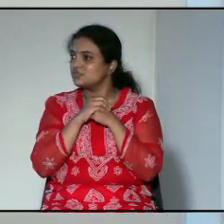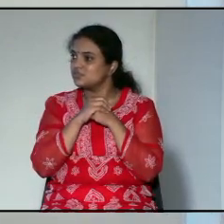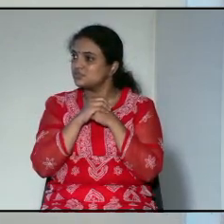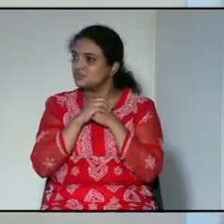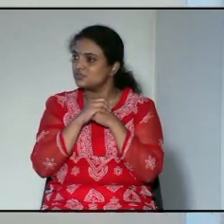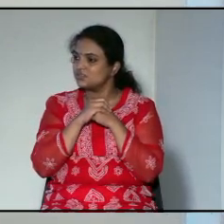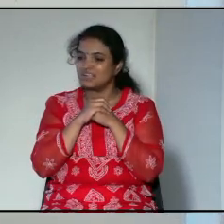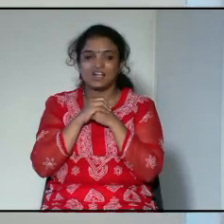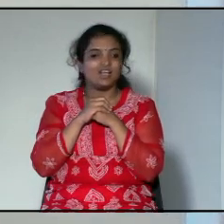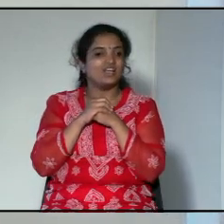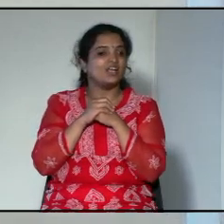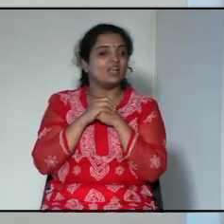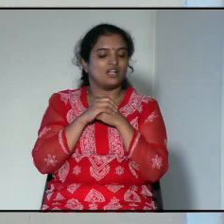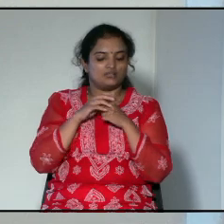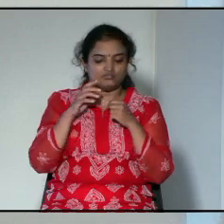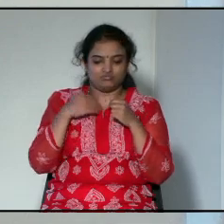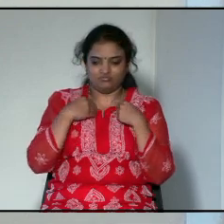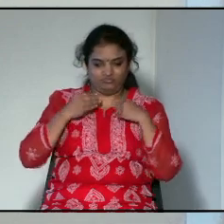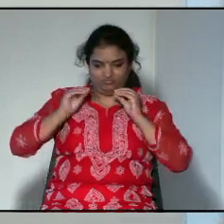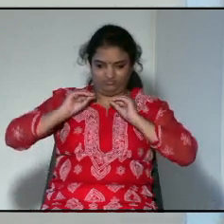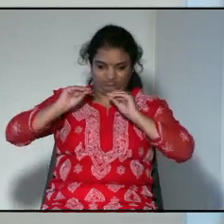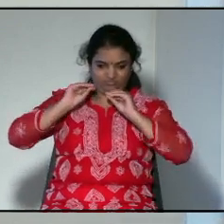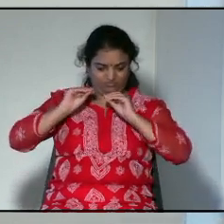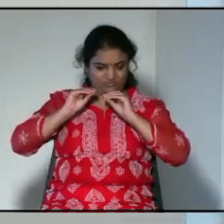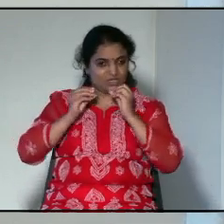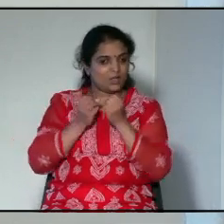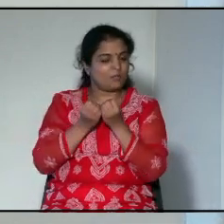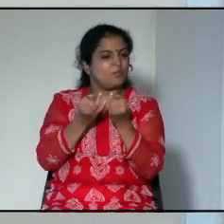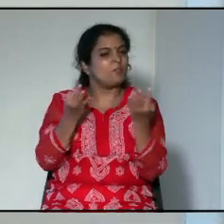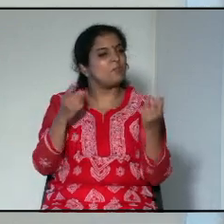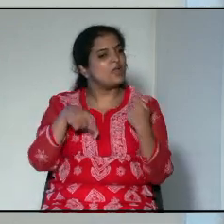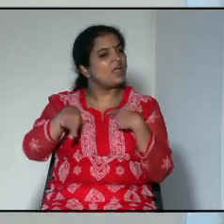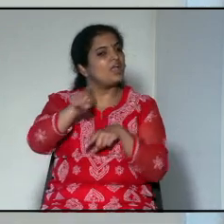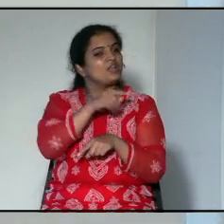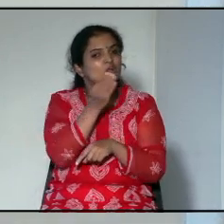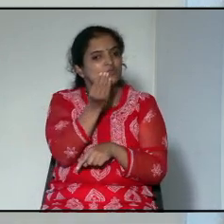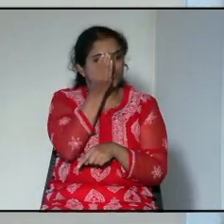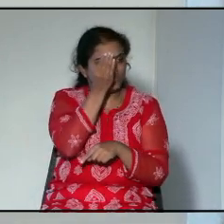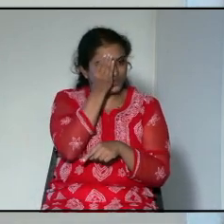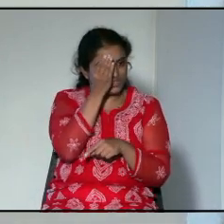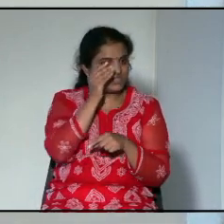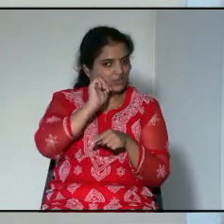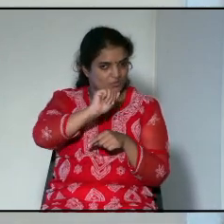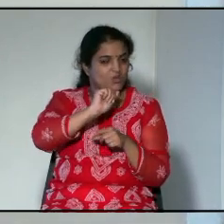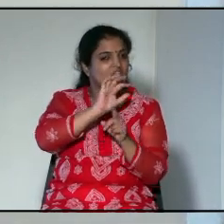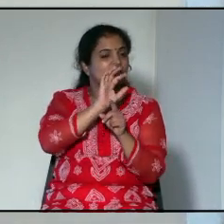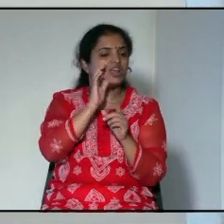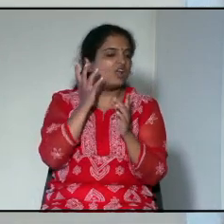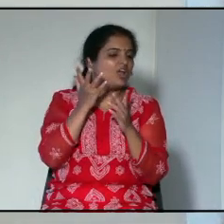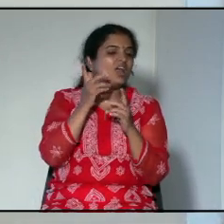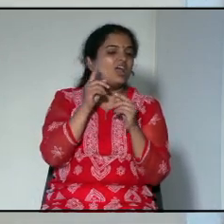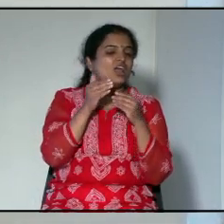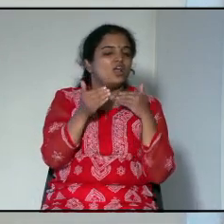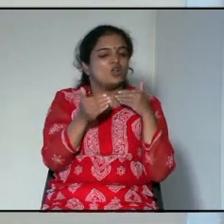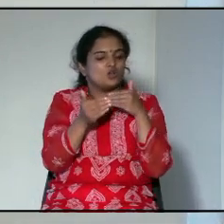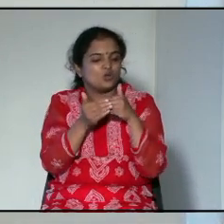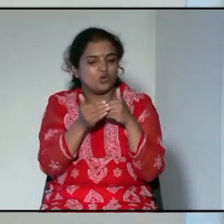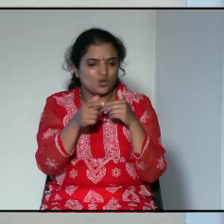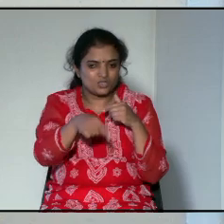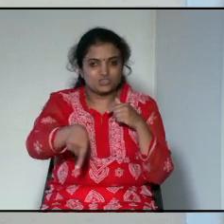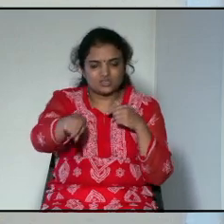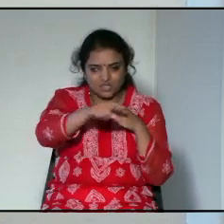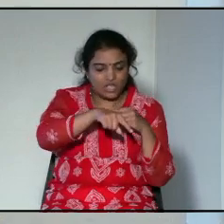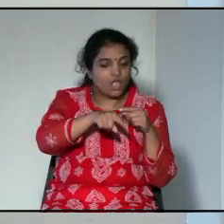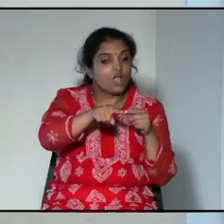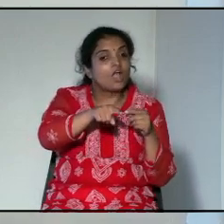she begins to train. Many of them are Muslim women. One of them, Idam Banu, became a very, very close helper to her.